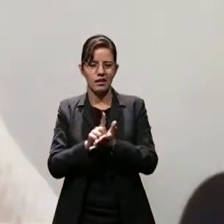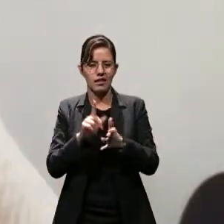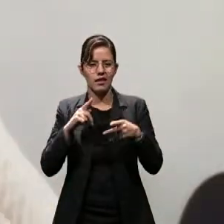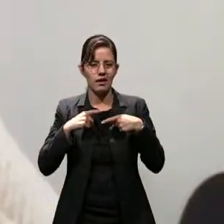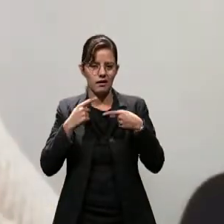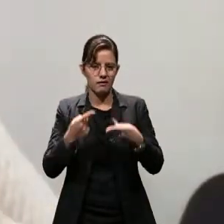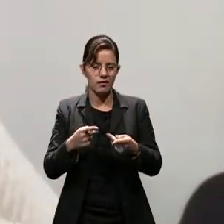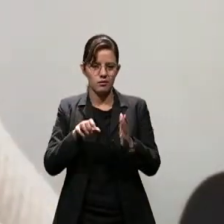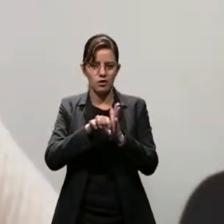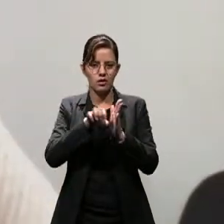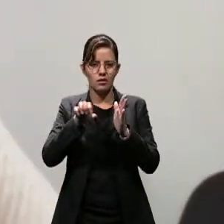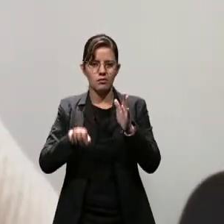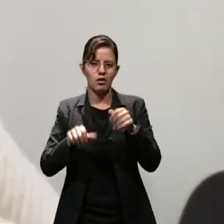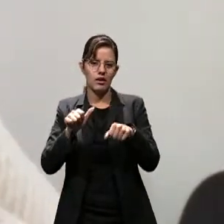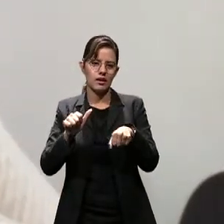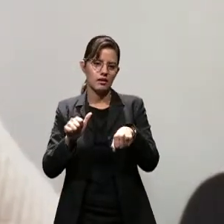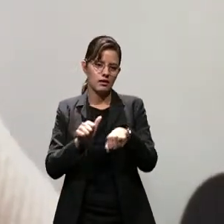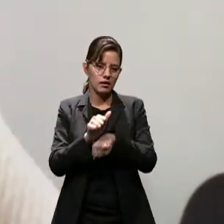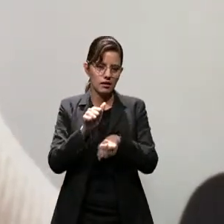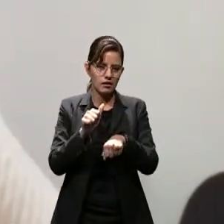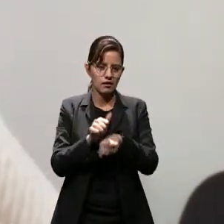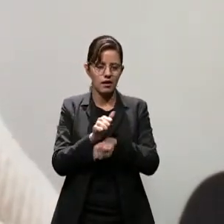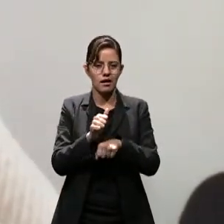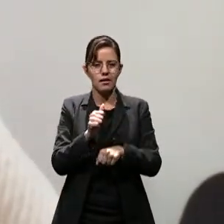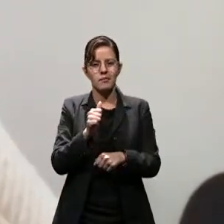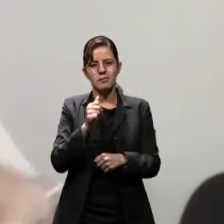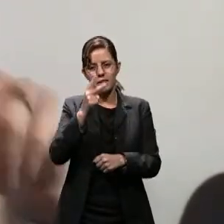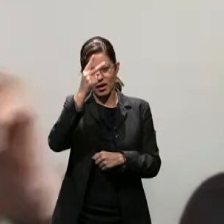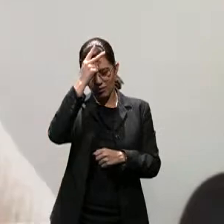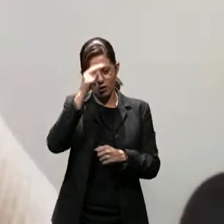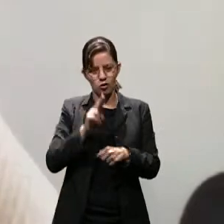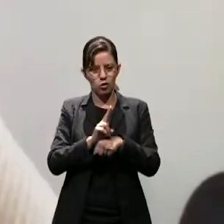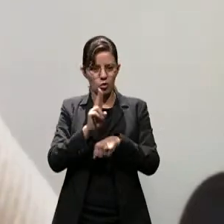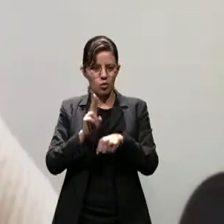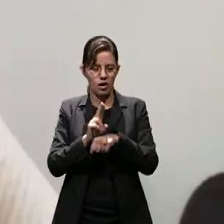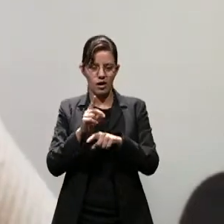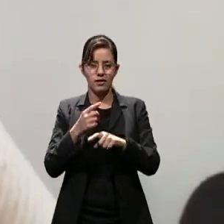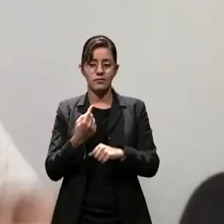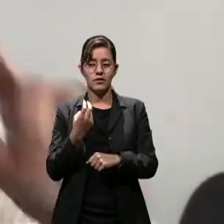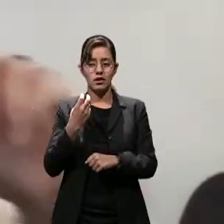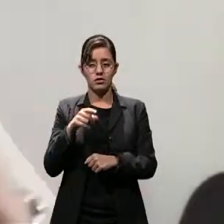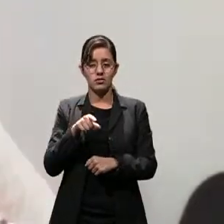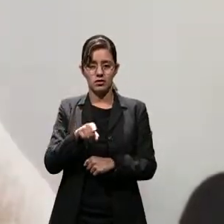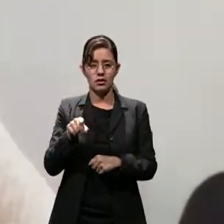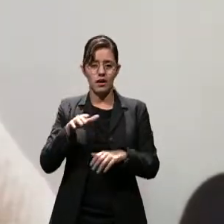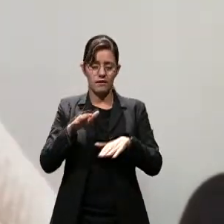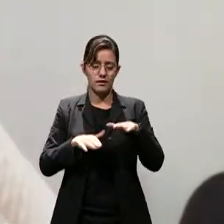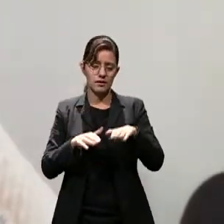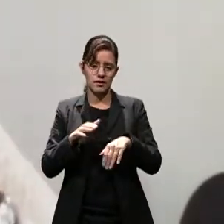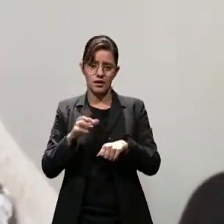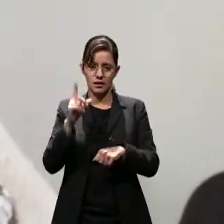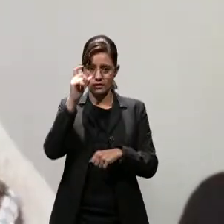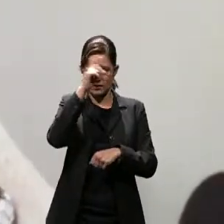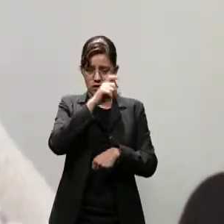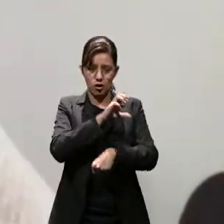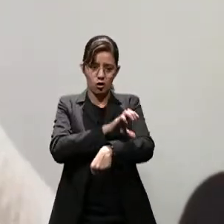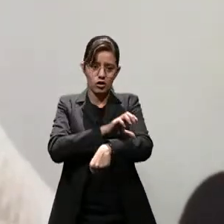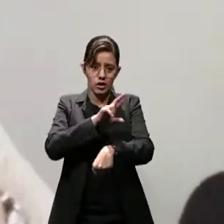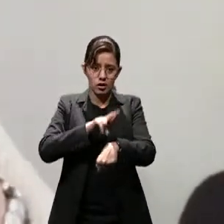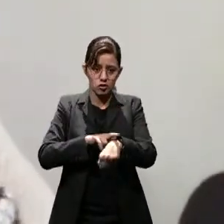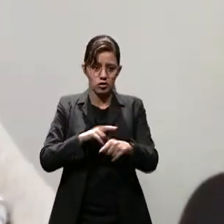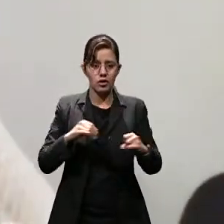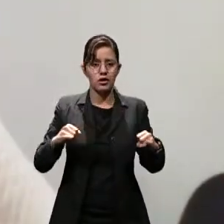weak laws like El Salvador, Paraguay, Peru, etc. And this is hindering a lot institutional coordination,